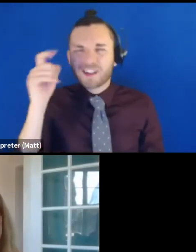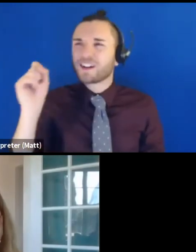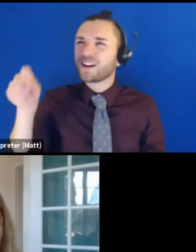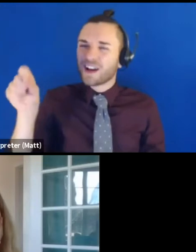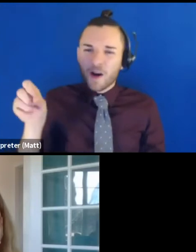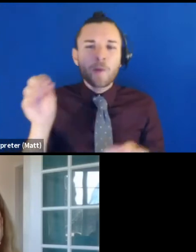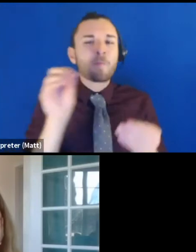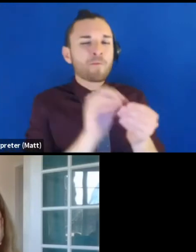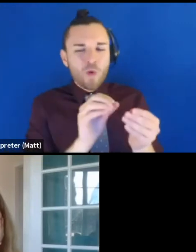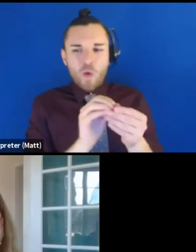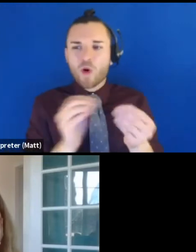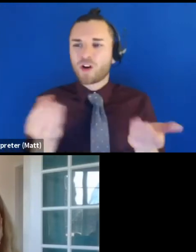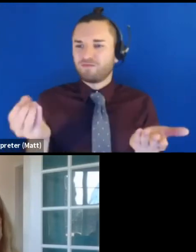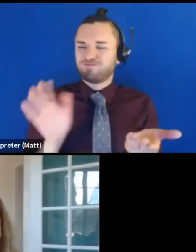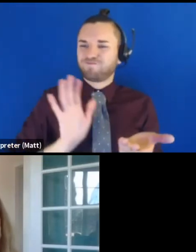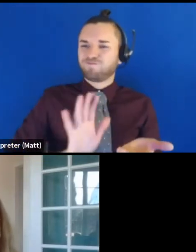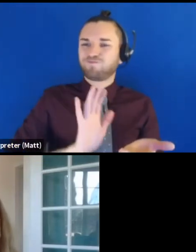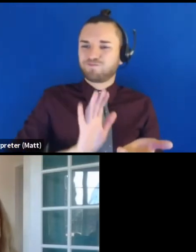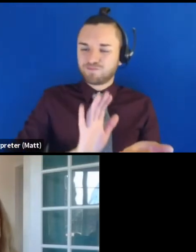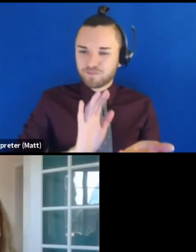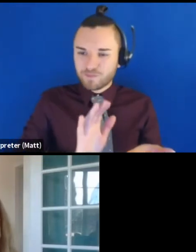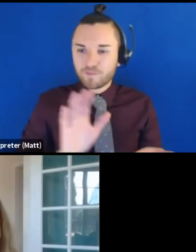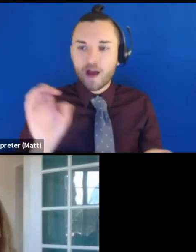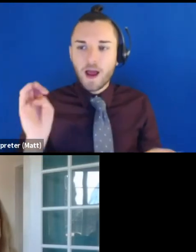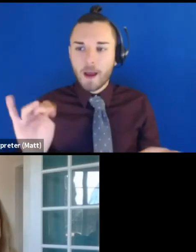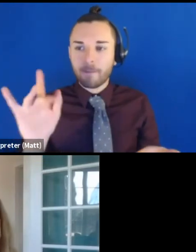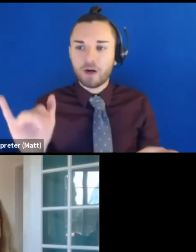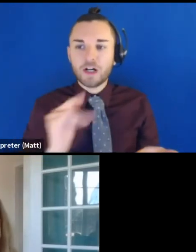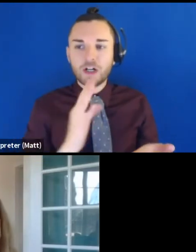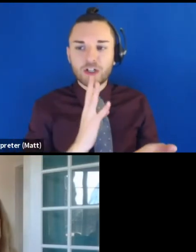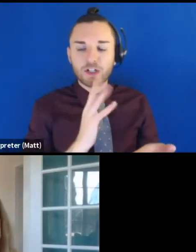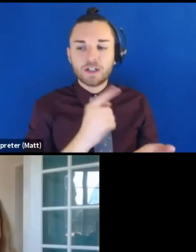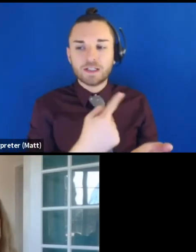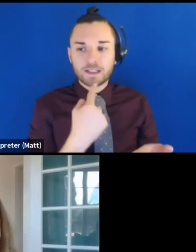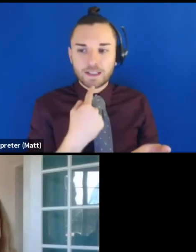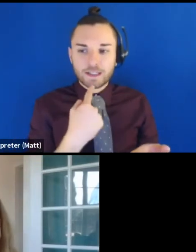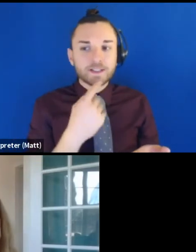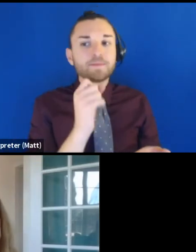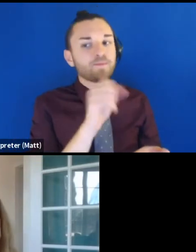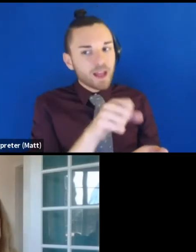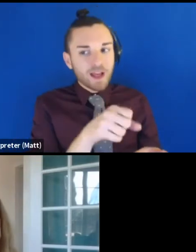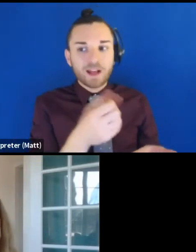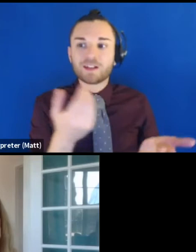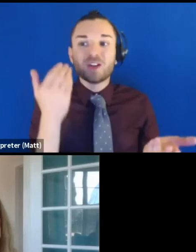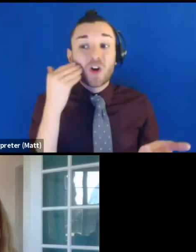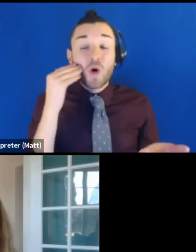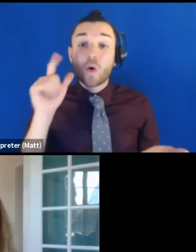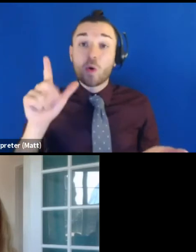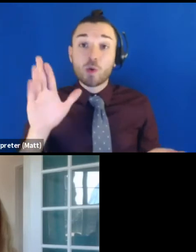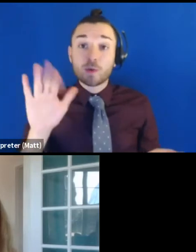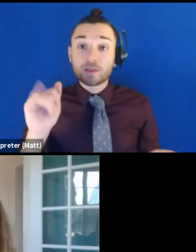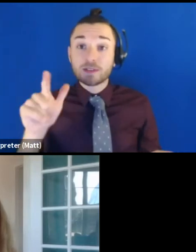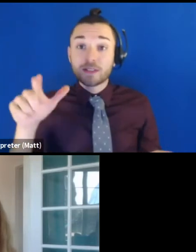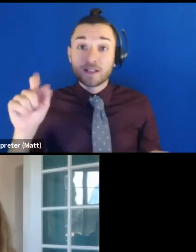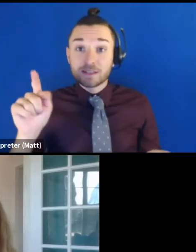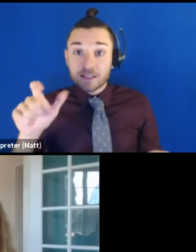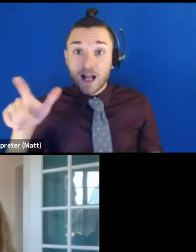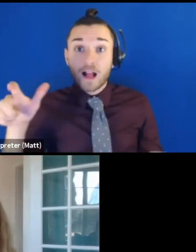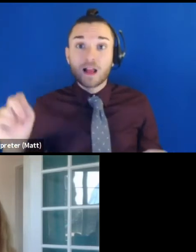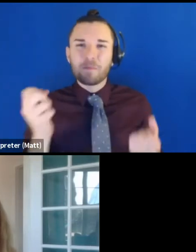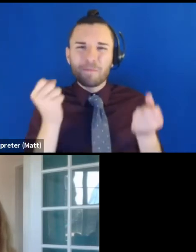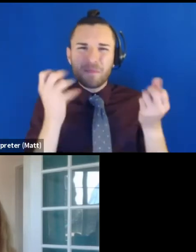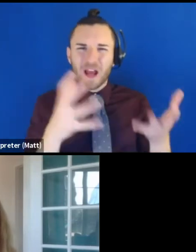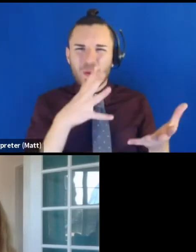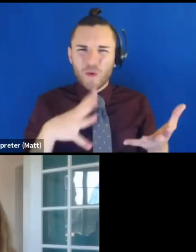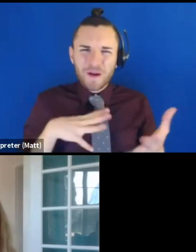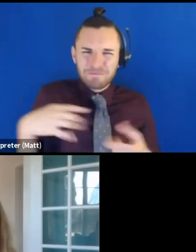and patriotic a show. But you know, like on your show of shows, you had Lucille Callan. Like there were female Jewish writers. Women in general